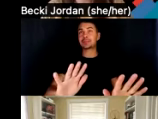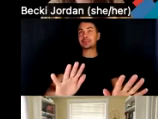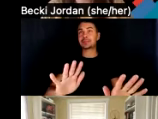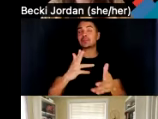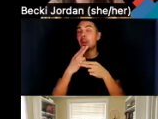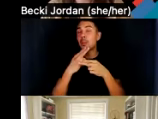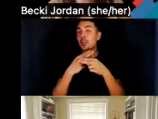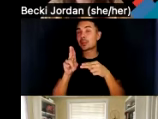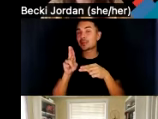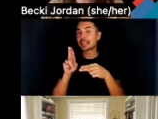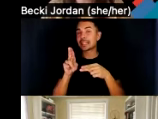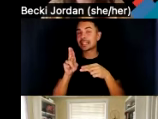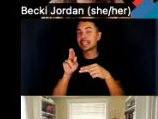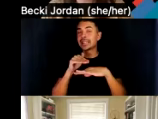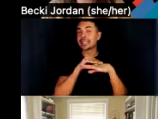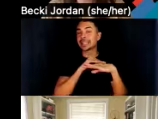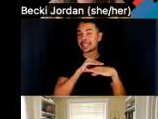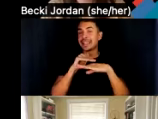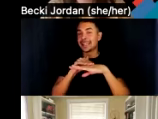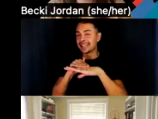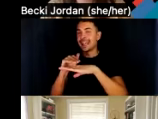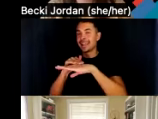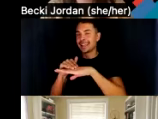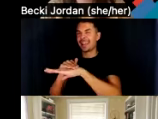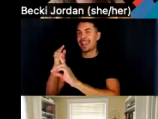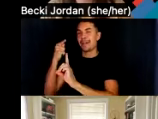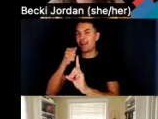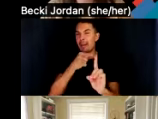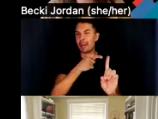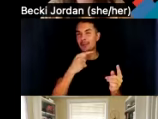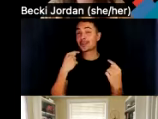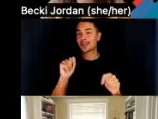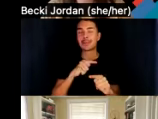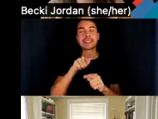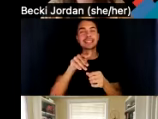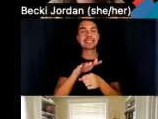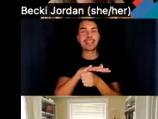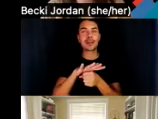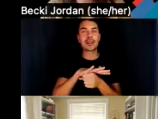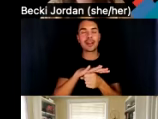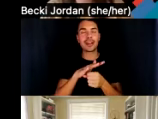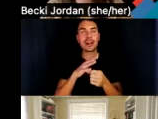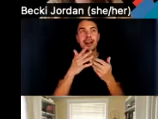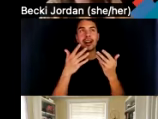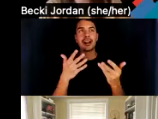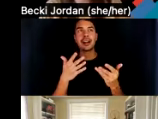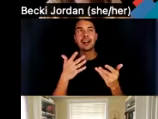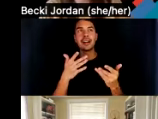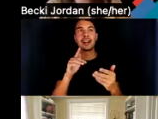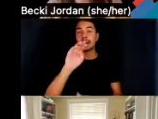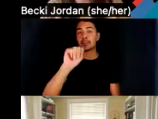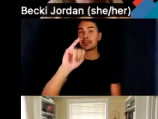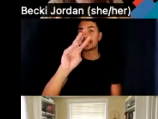briefly touch on different points throughout. But this is also an area that MUSAC does do